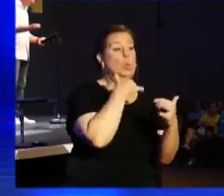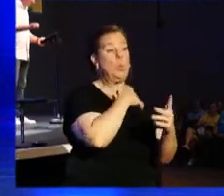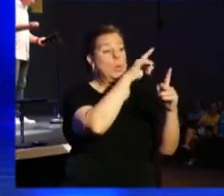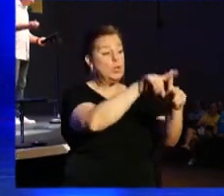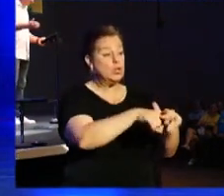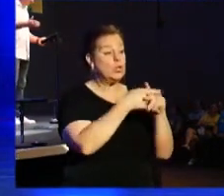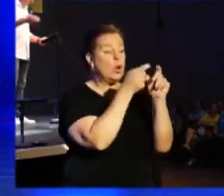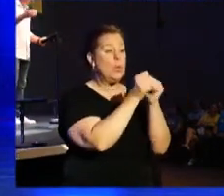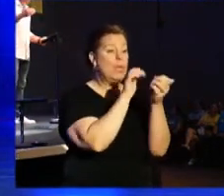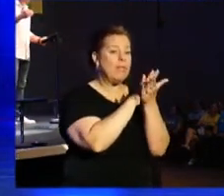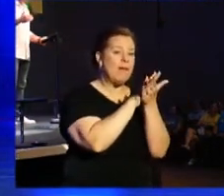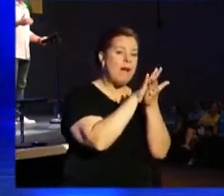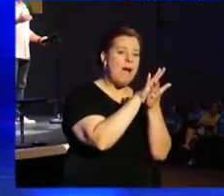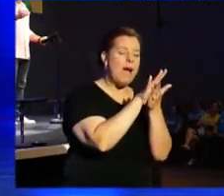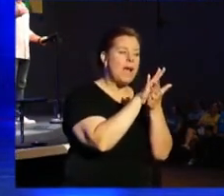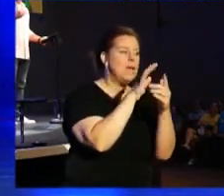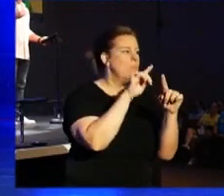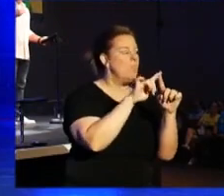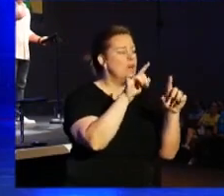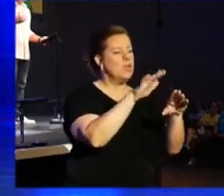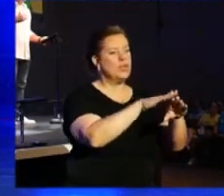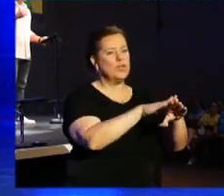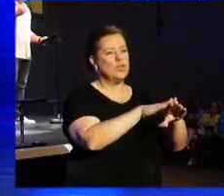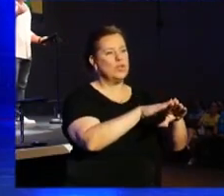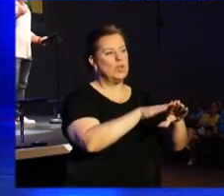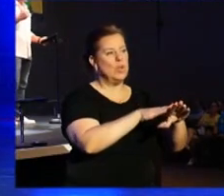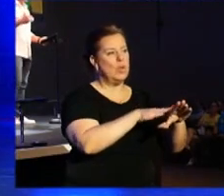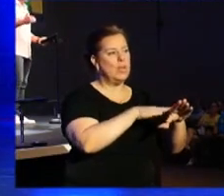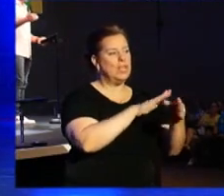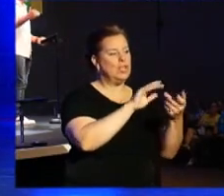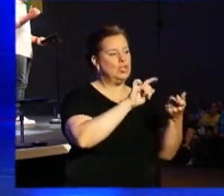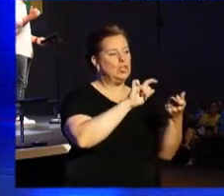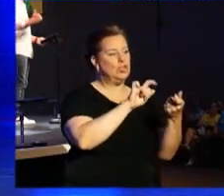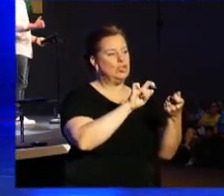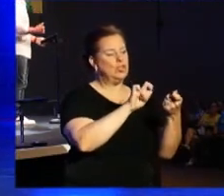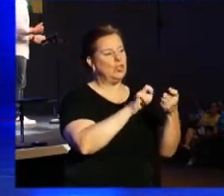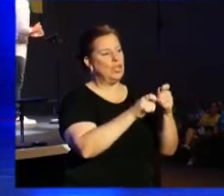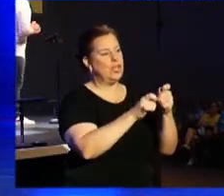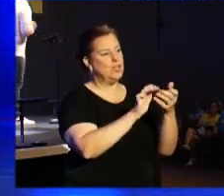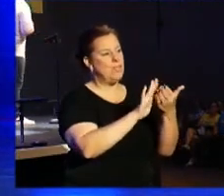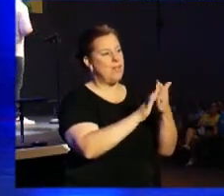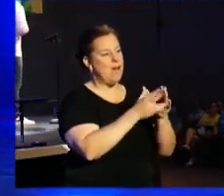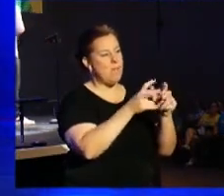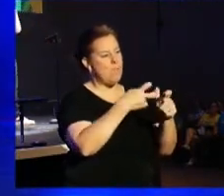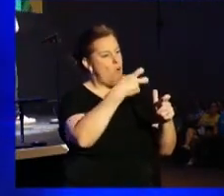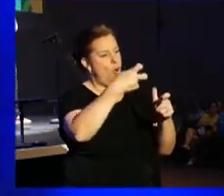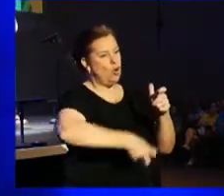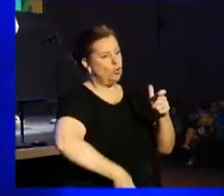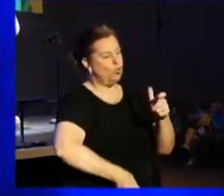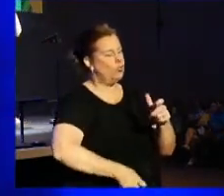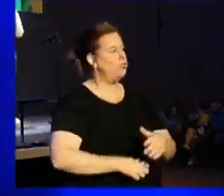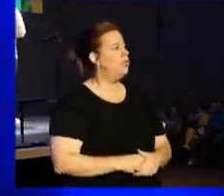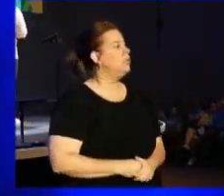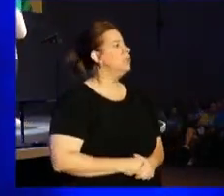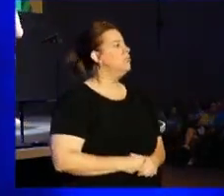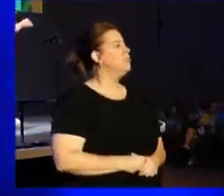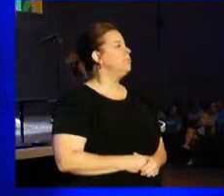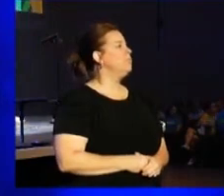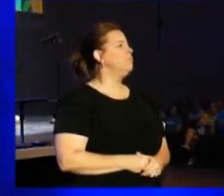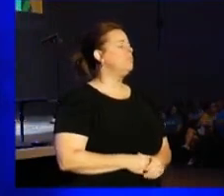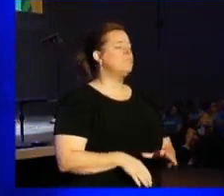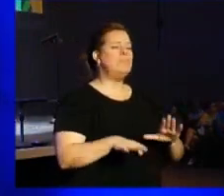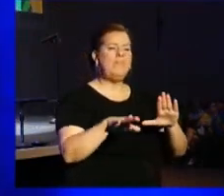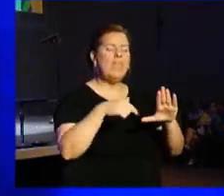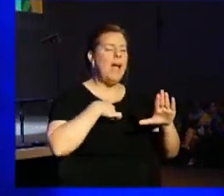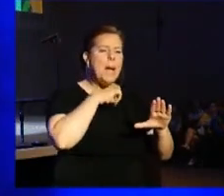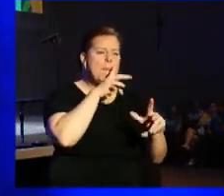kindness, but then we slowly start to trade kindness for harshness. We say things like, listen, I'm not